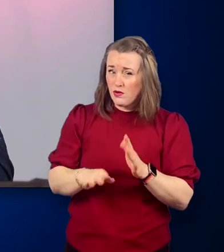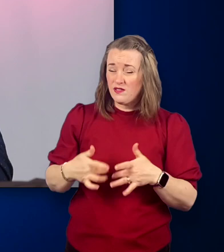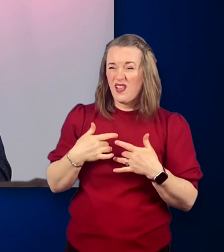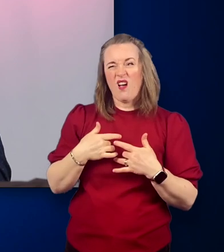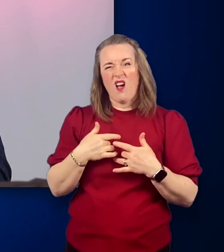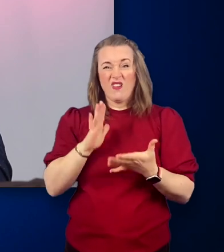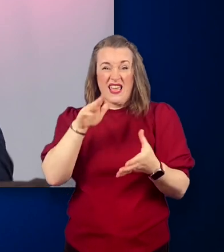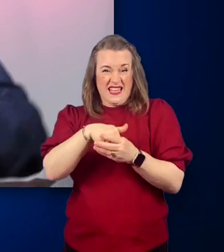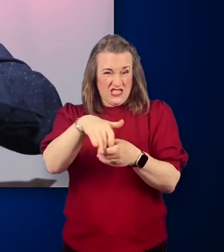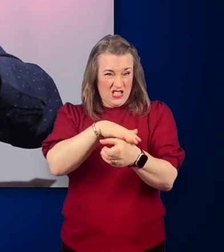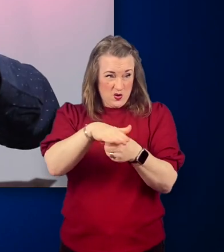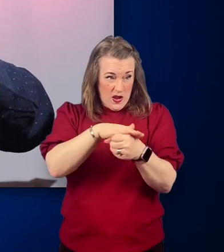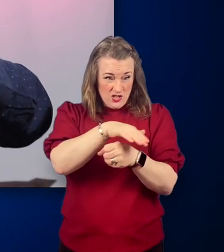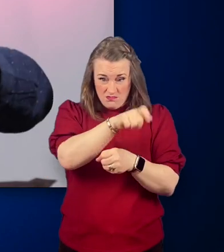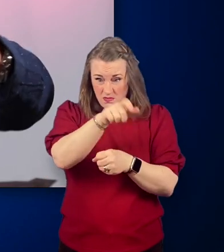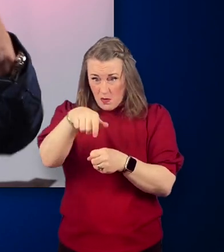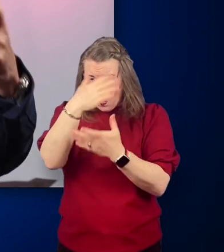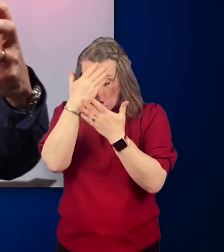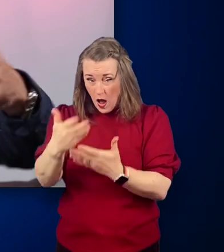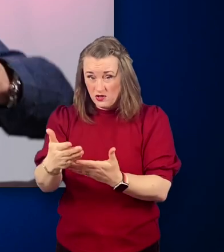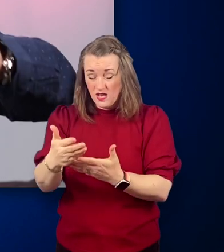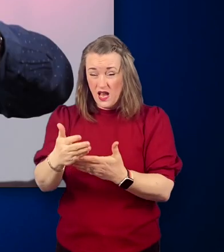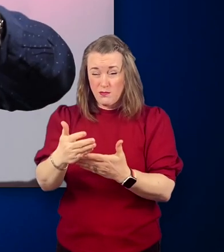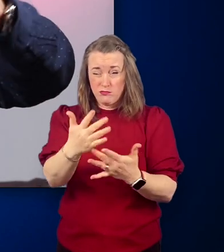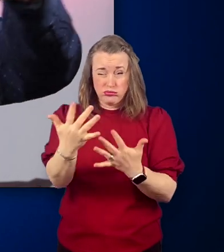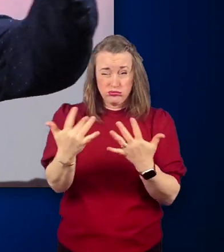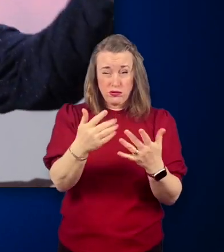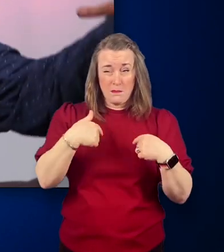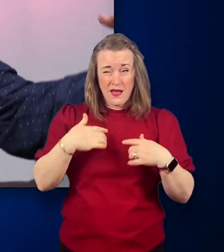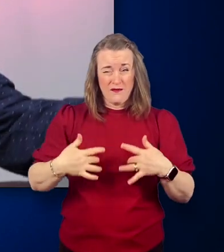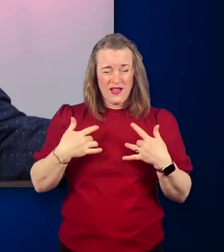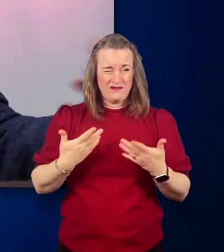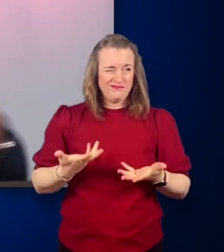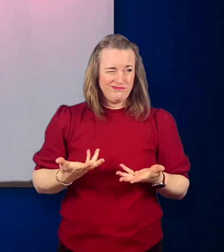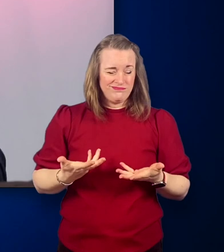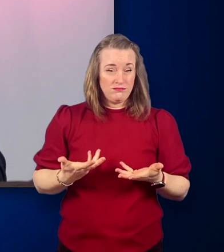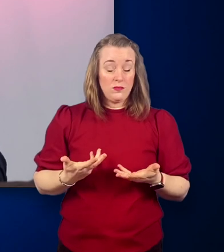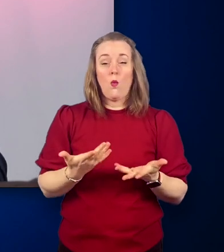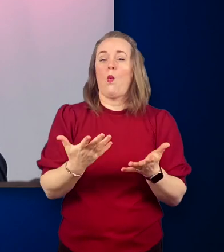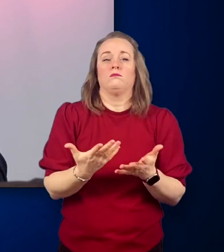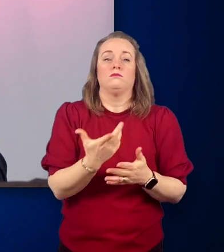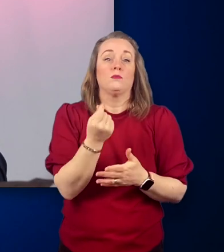experience. You've been with a body of people. Maybe you've seen something online,